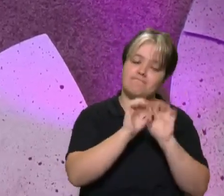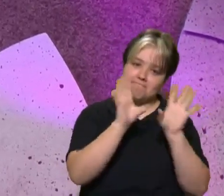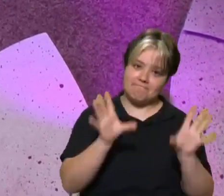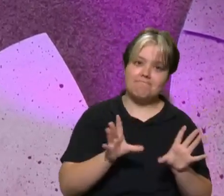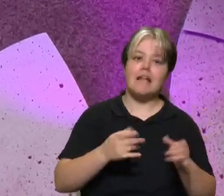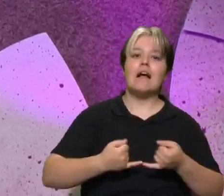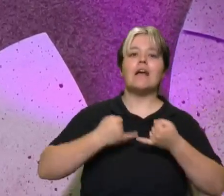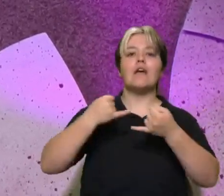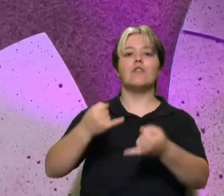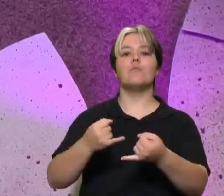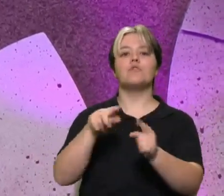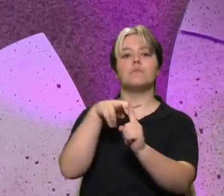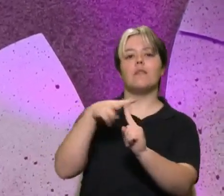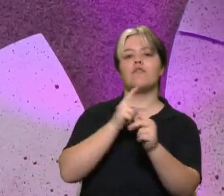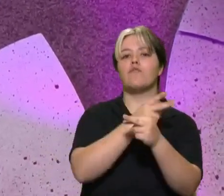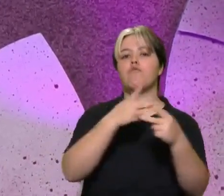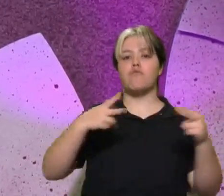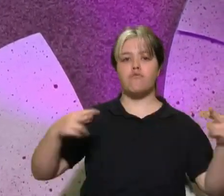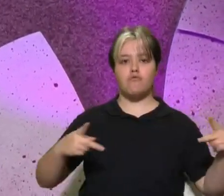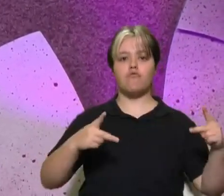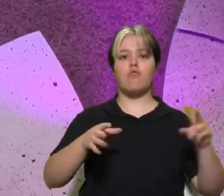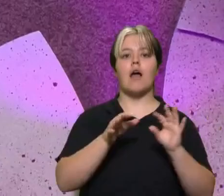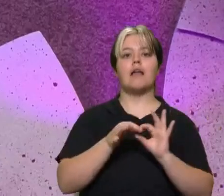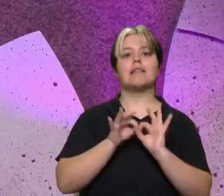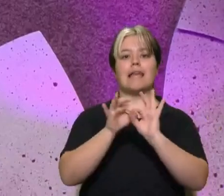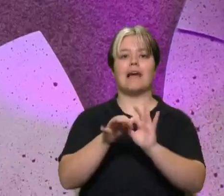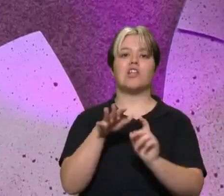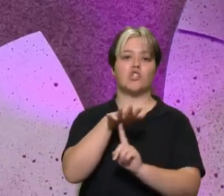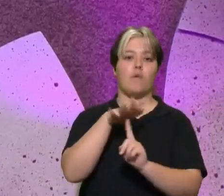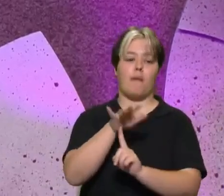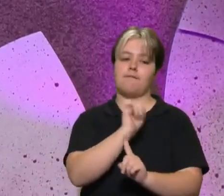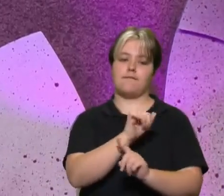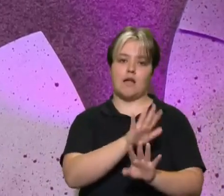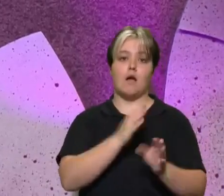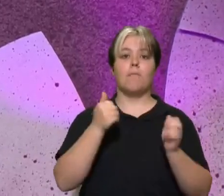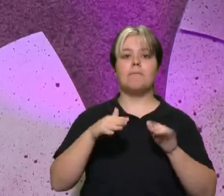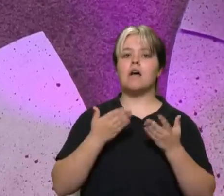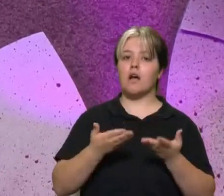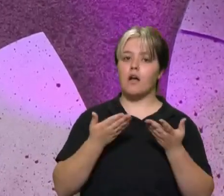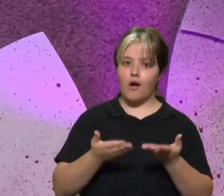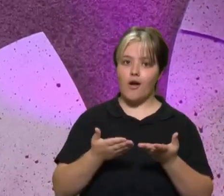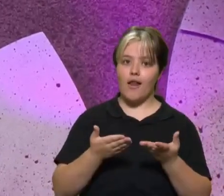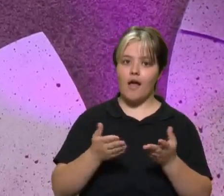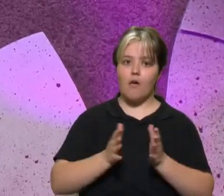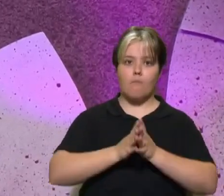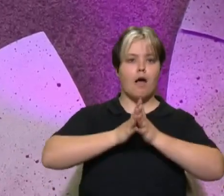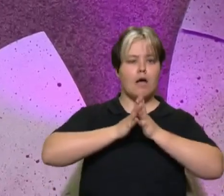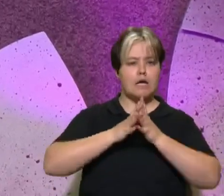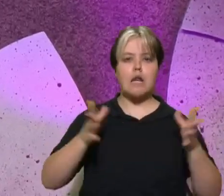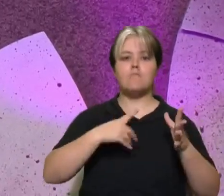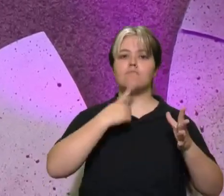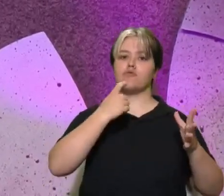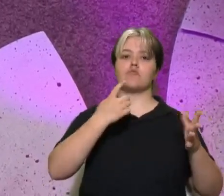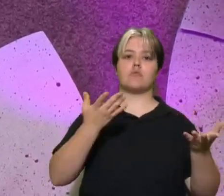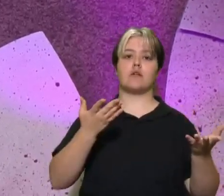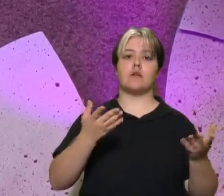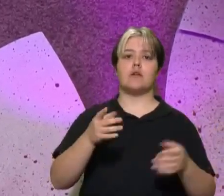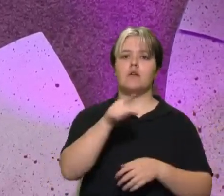market, surely enough will impact it, and different visions about this impact. Now it's time for